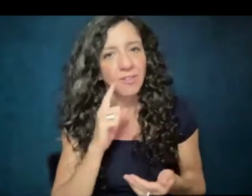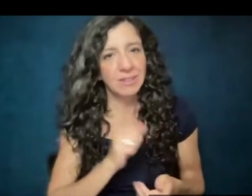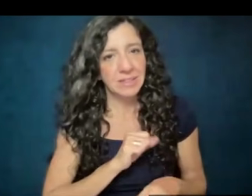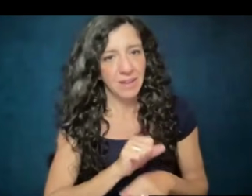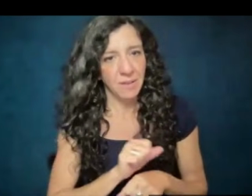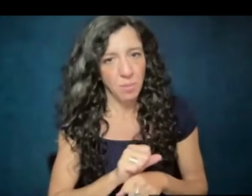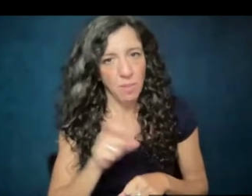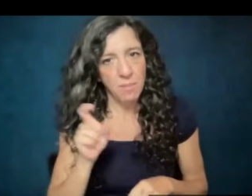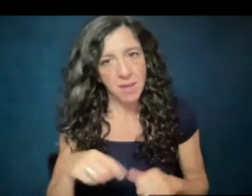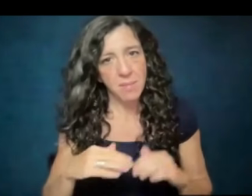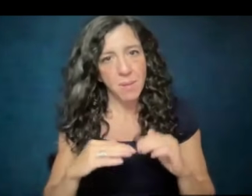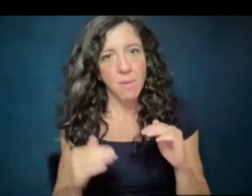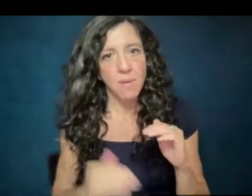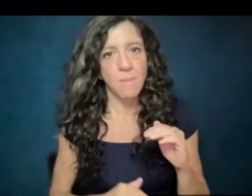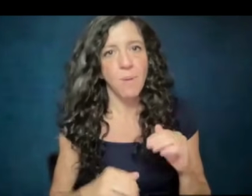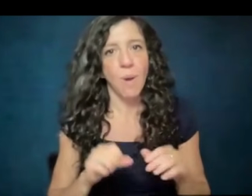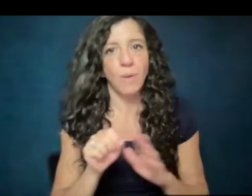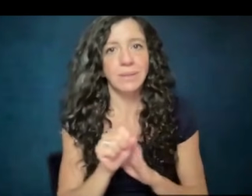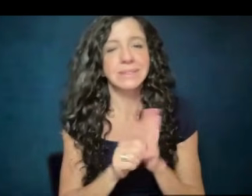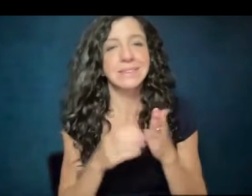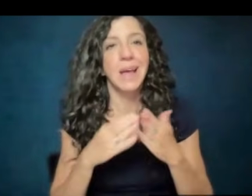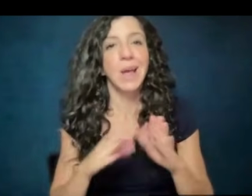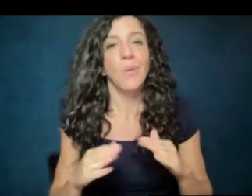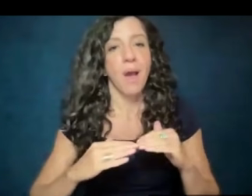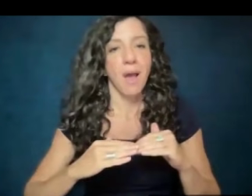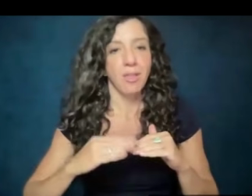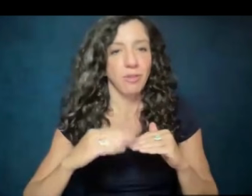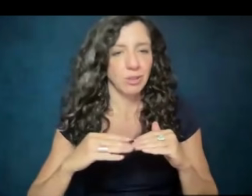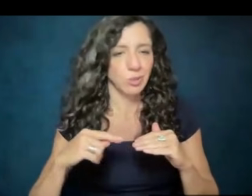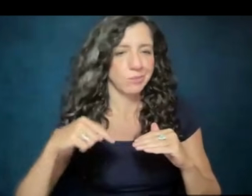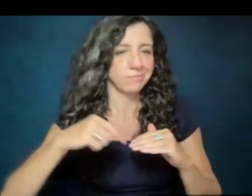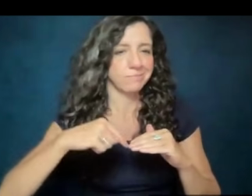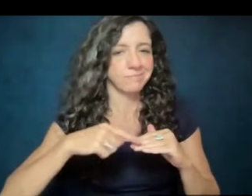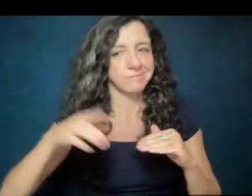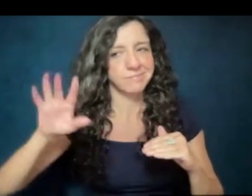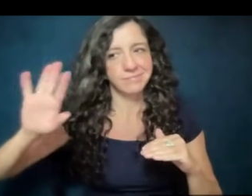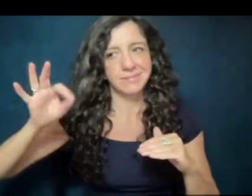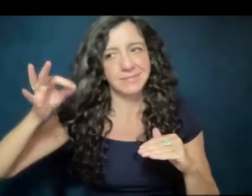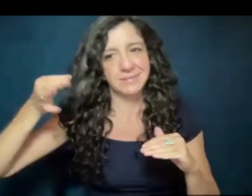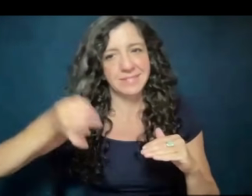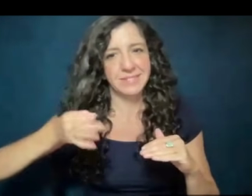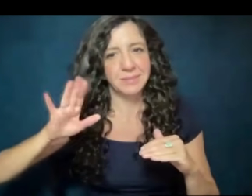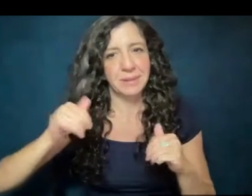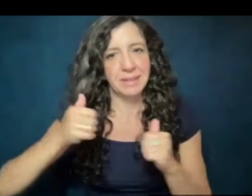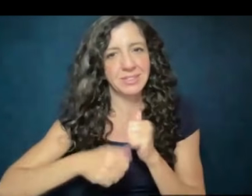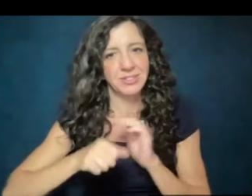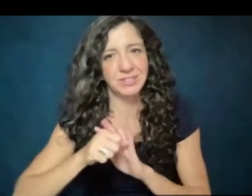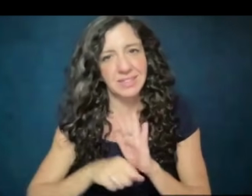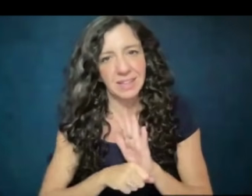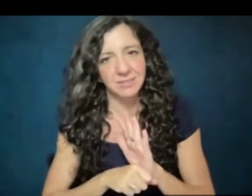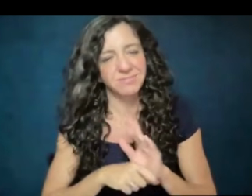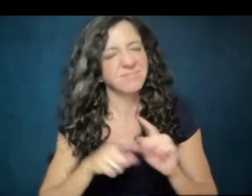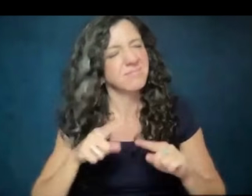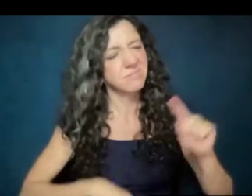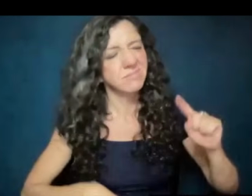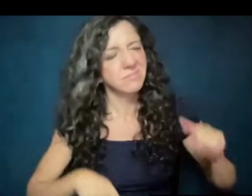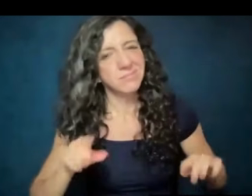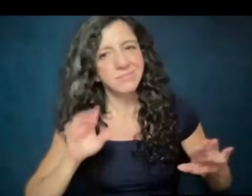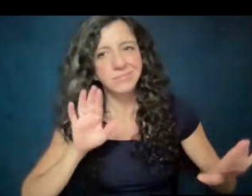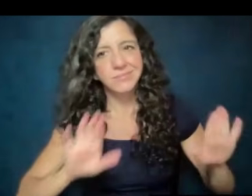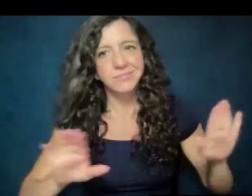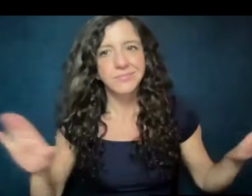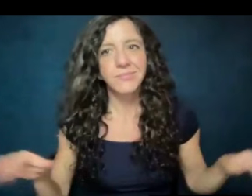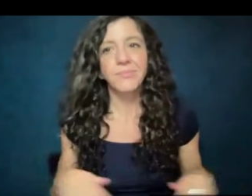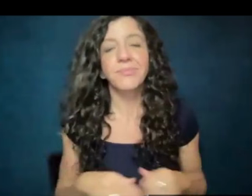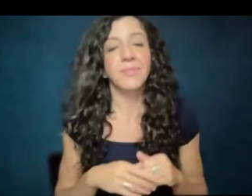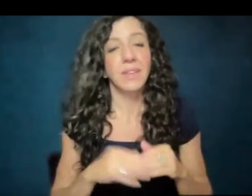be below a statewide threshold, okay? And so the threshold for each state is different. And